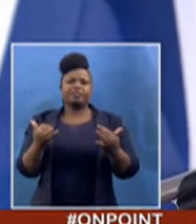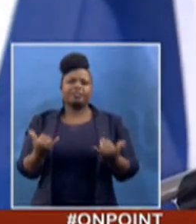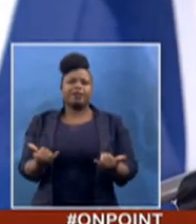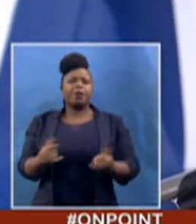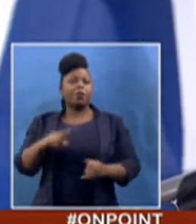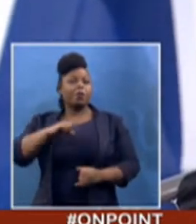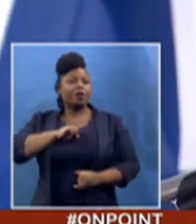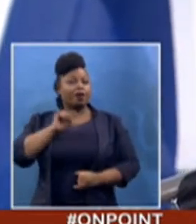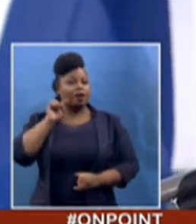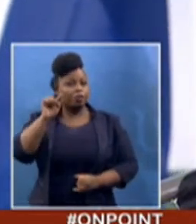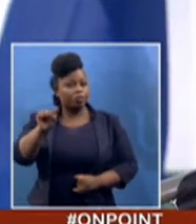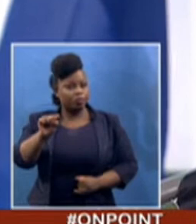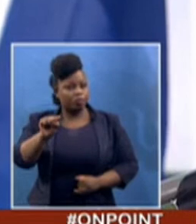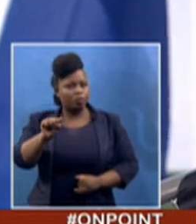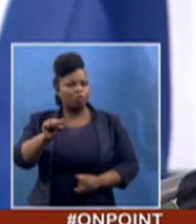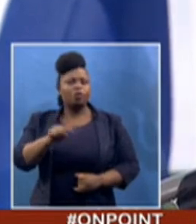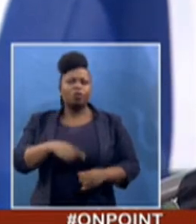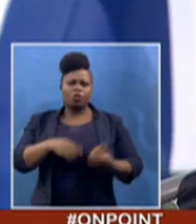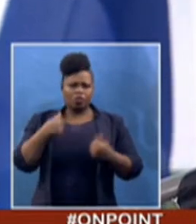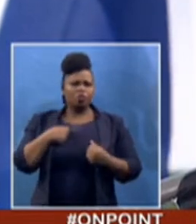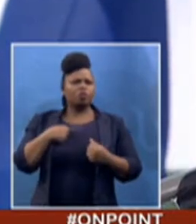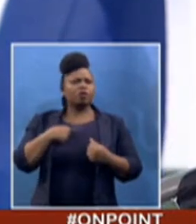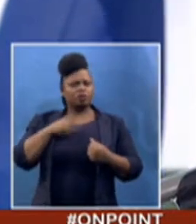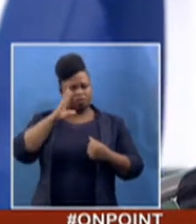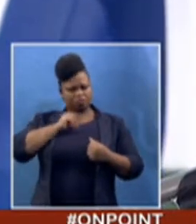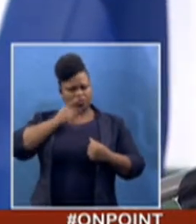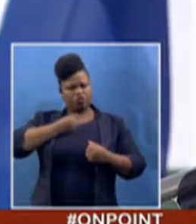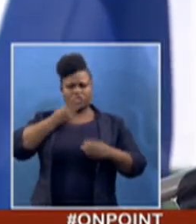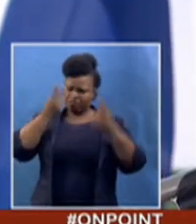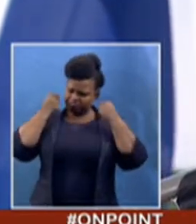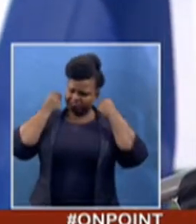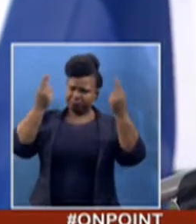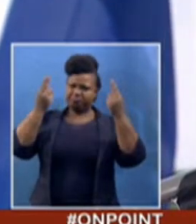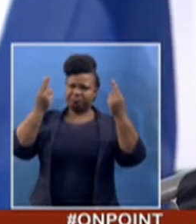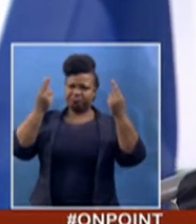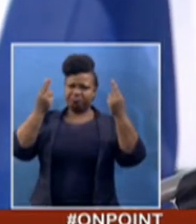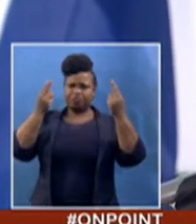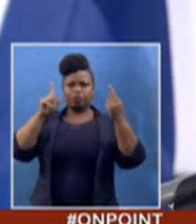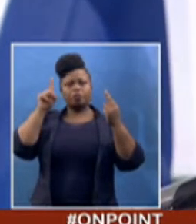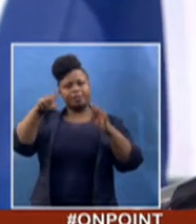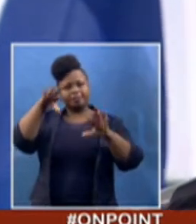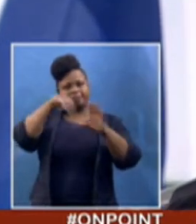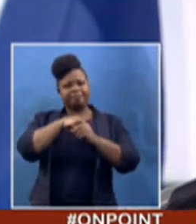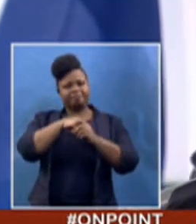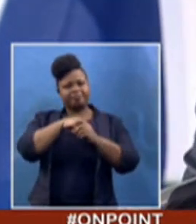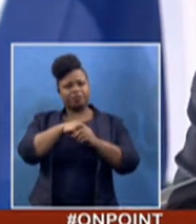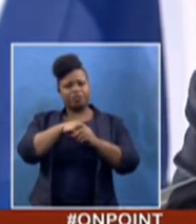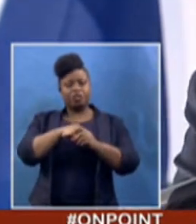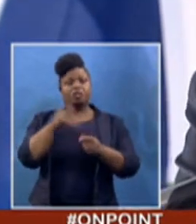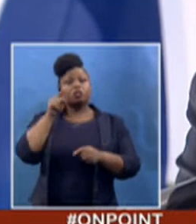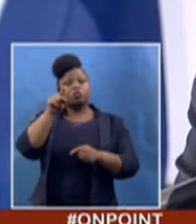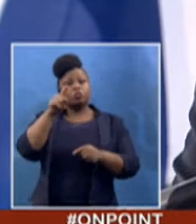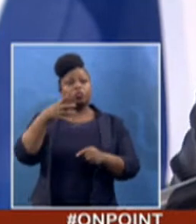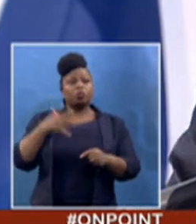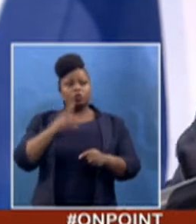voice heard and to be part of the change that you yourself want to